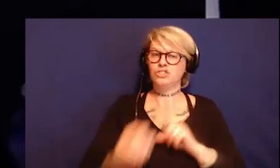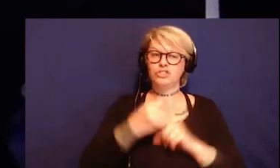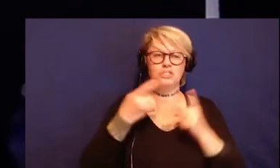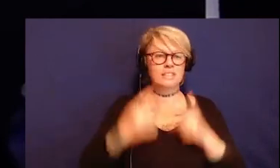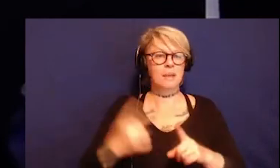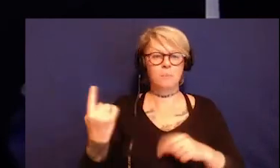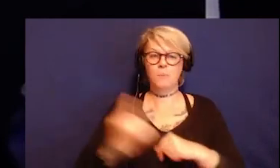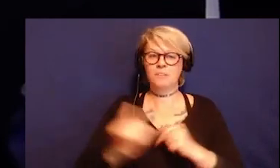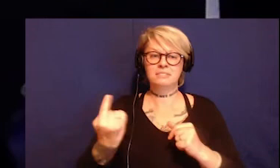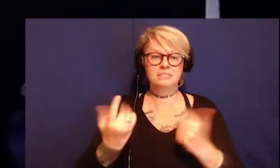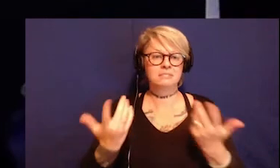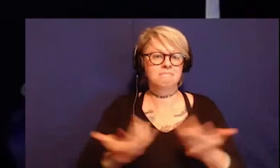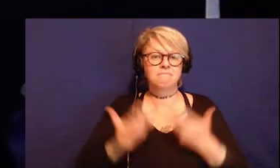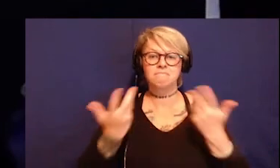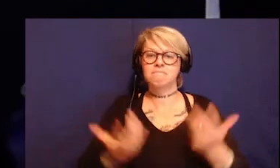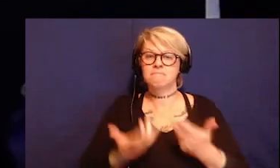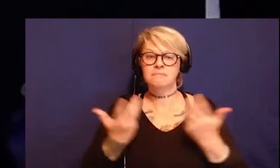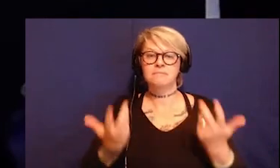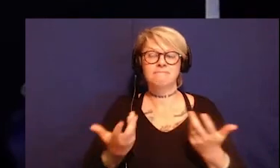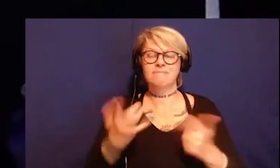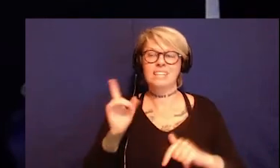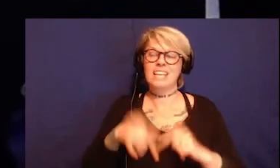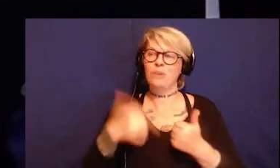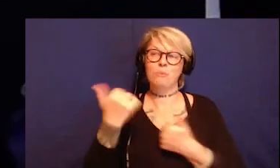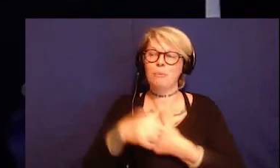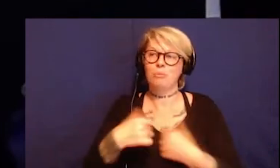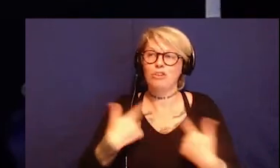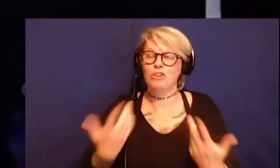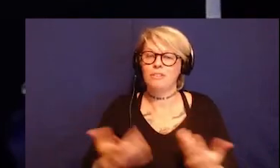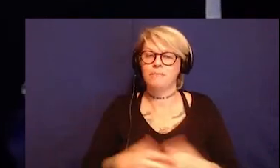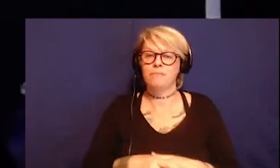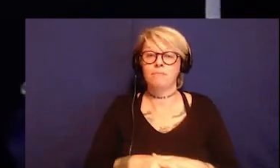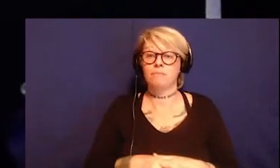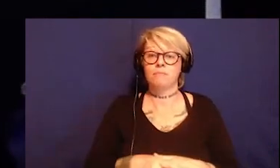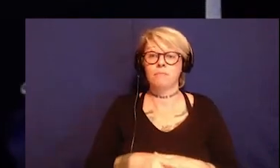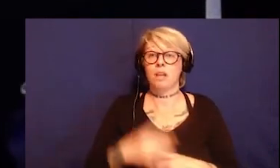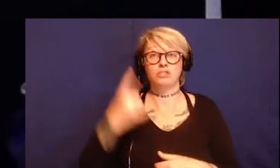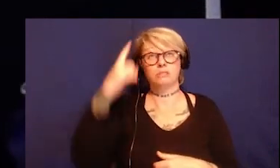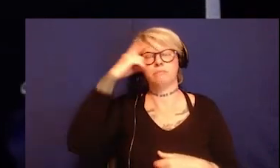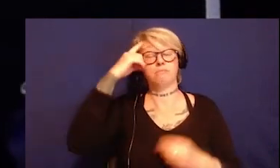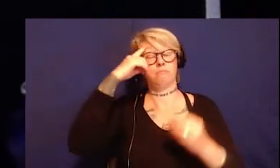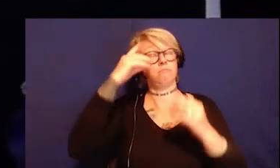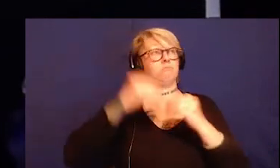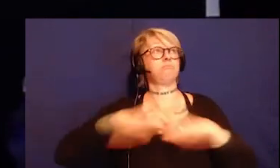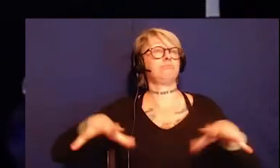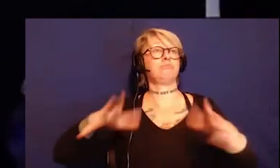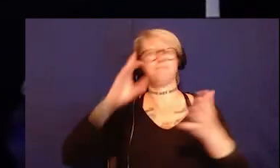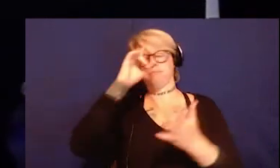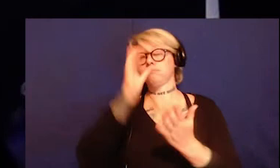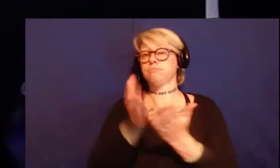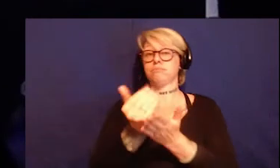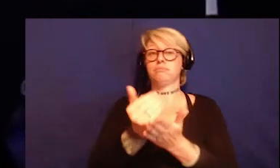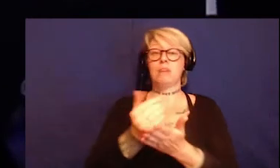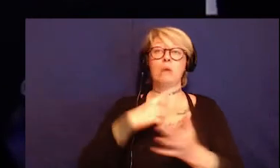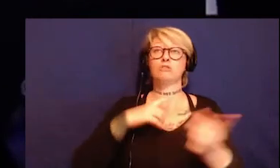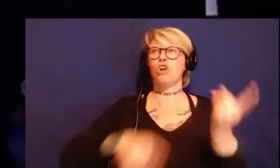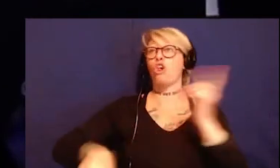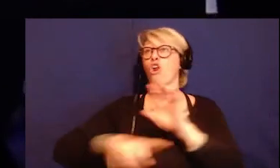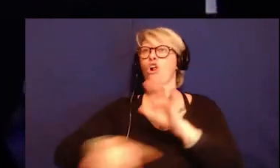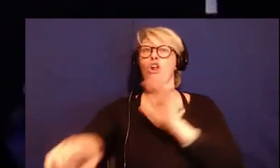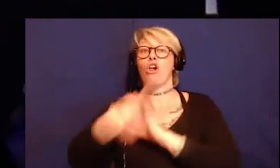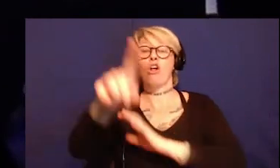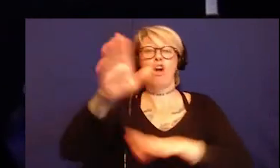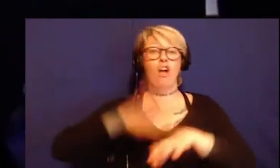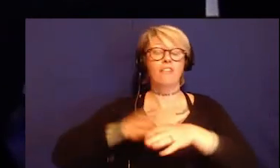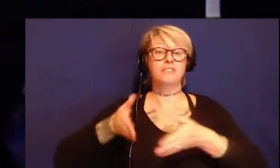I can't remember. I just lost my marbles. I was out wandering out on the street like a madman